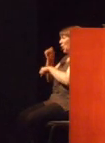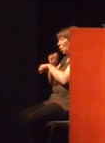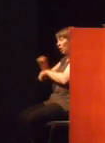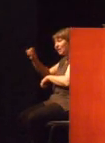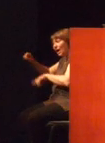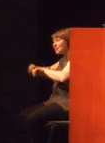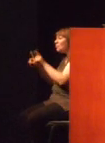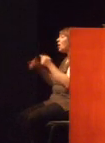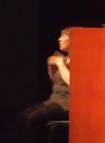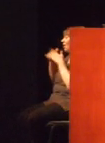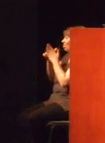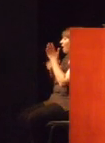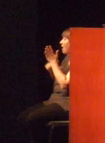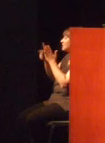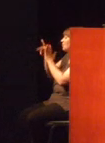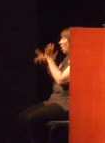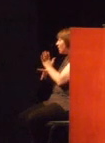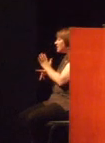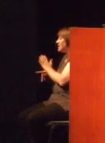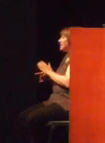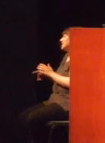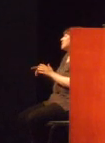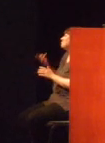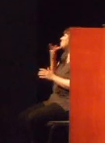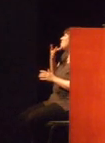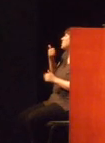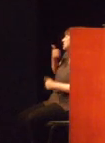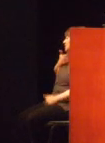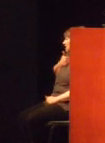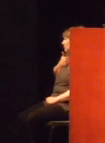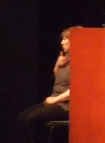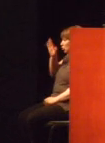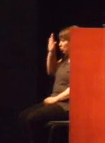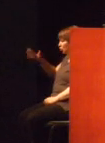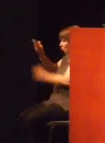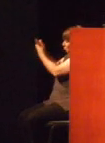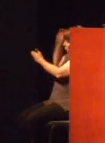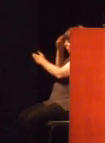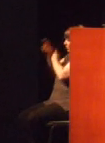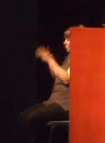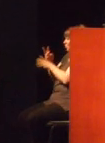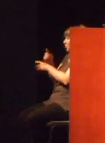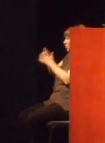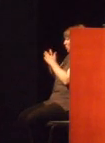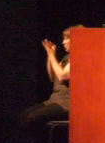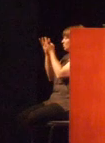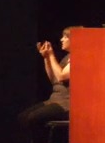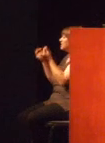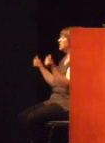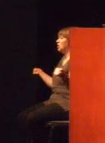and policies that favored me and my group. And so you start to disintegrate, your former worldview starts to disintegrate, and it feels